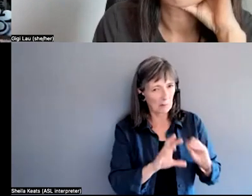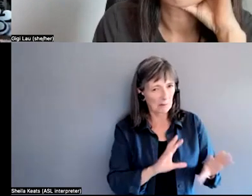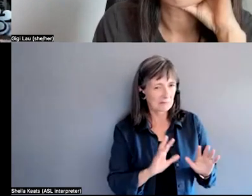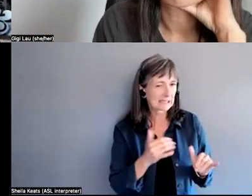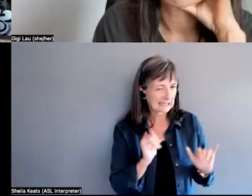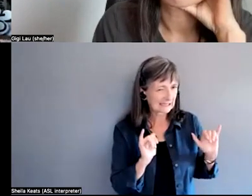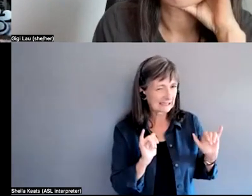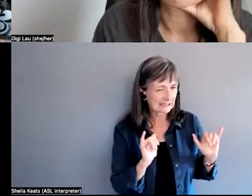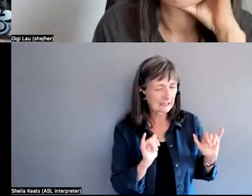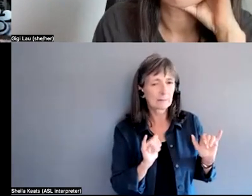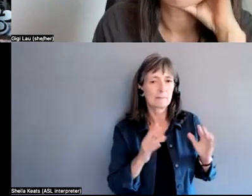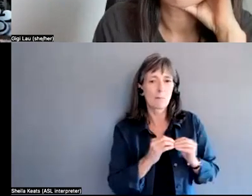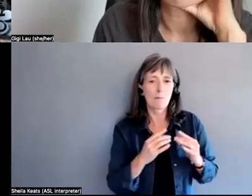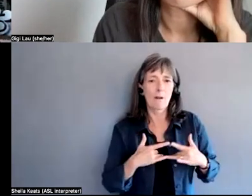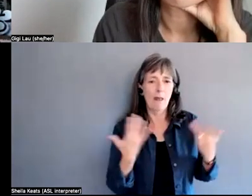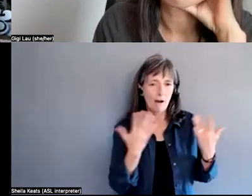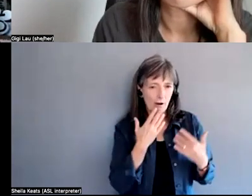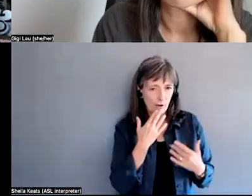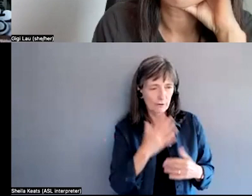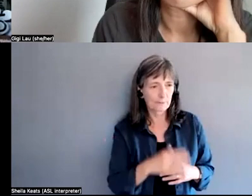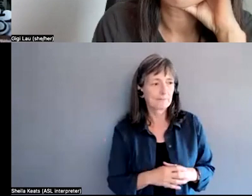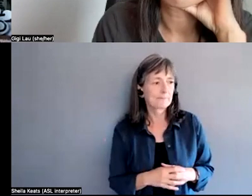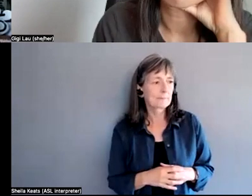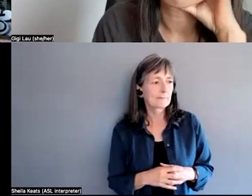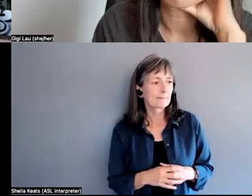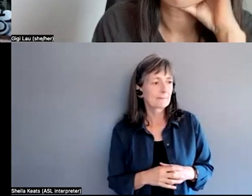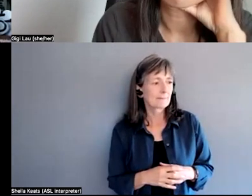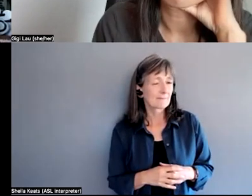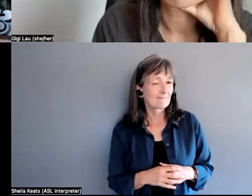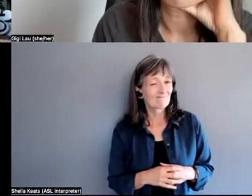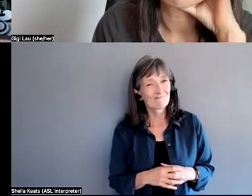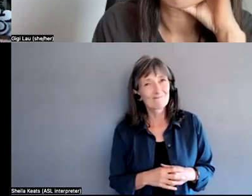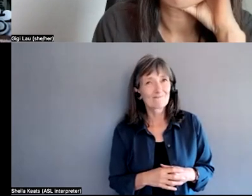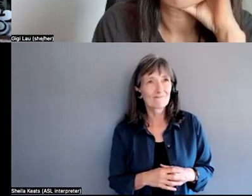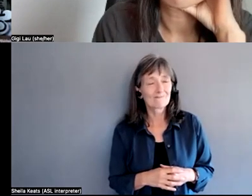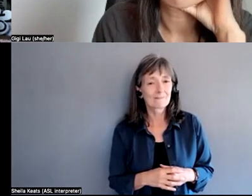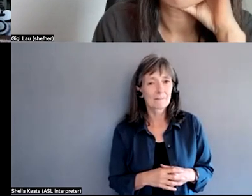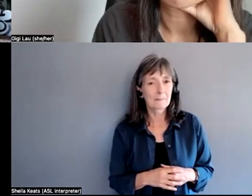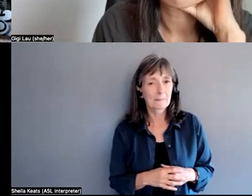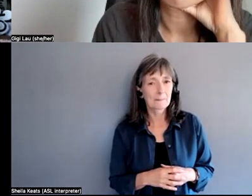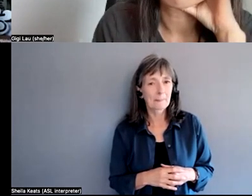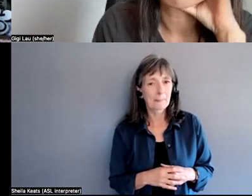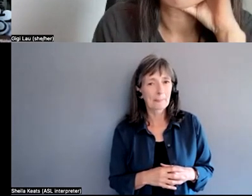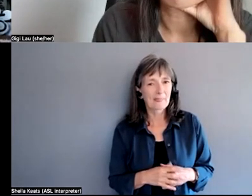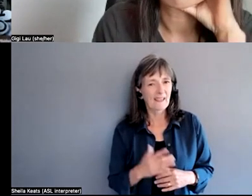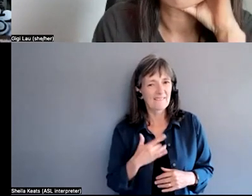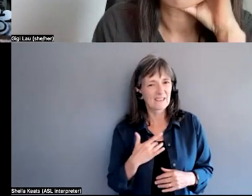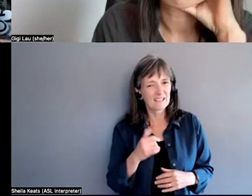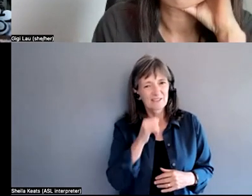And so I'm seeing that. I'm not sure that it's like as effective,